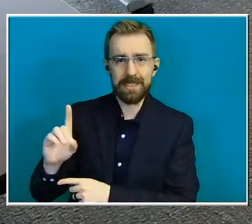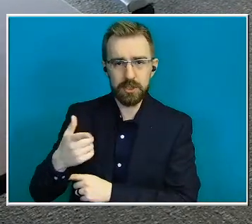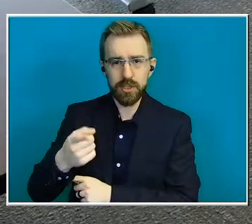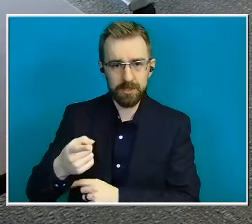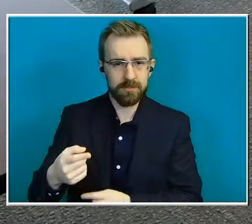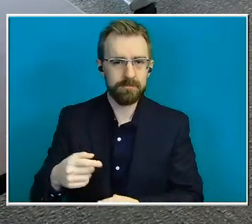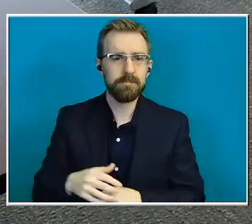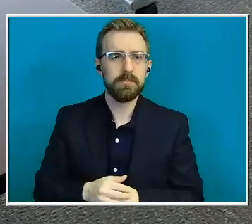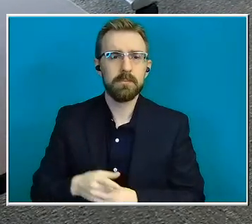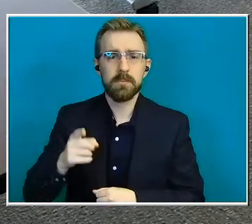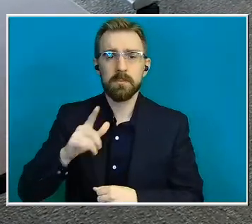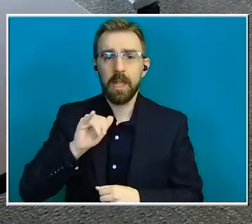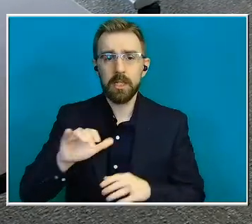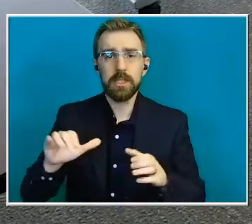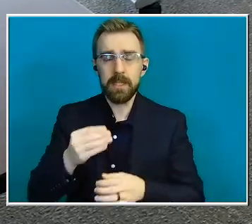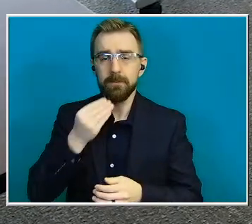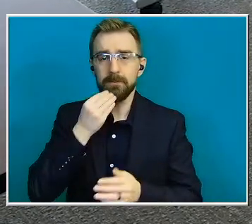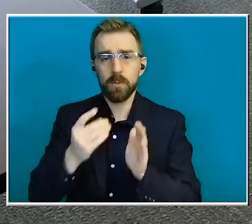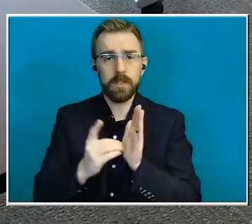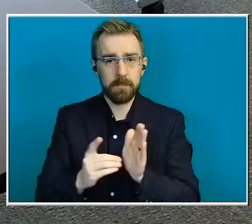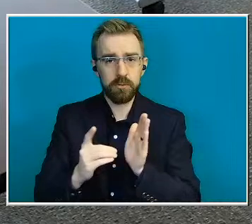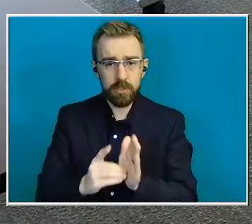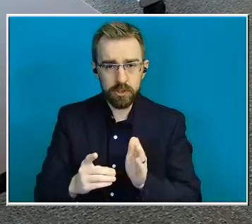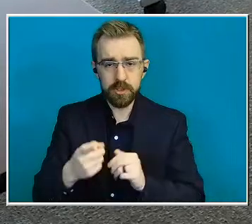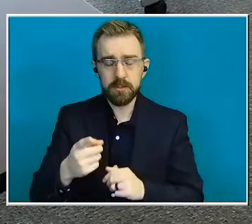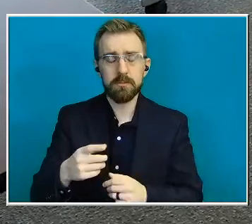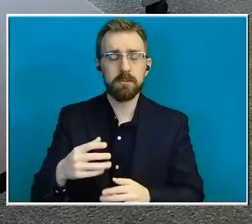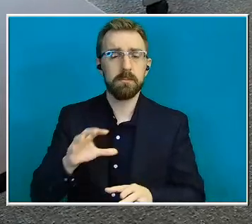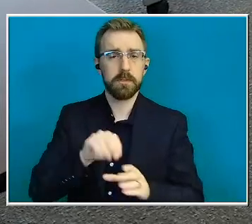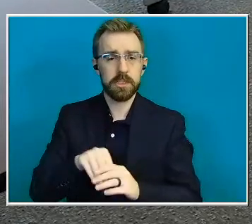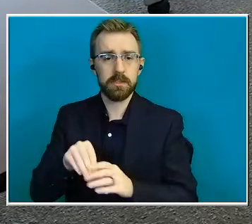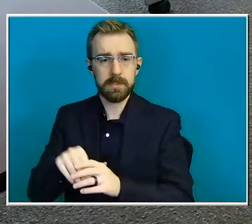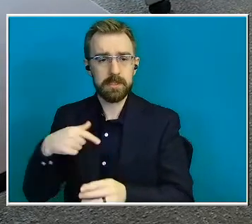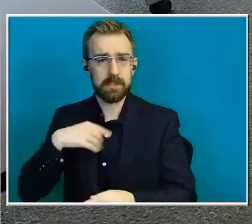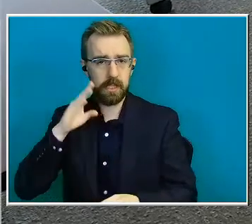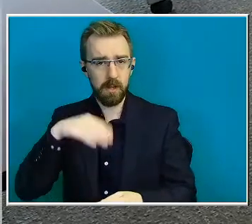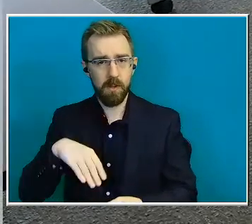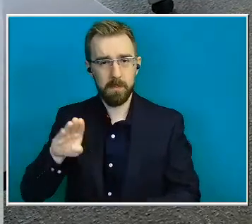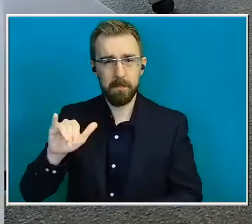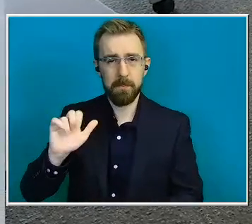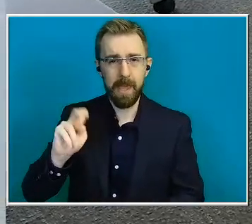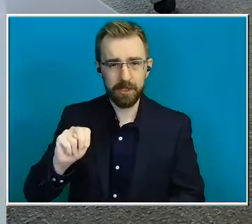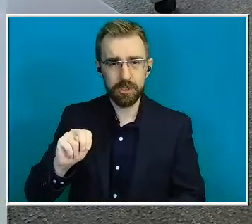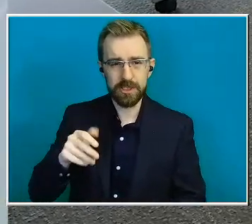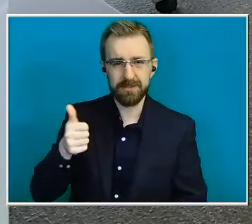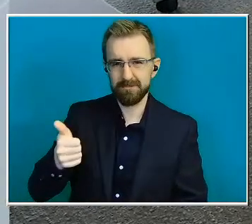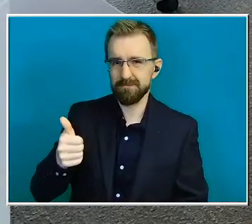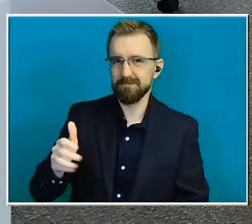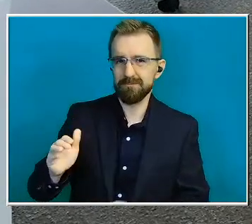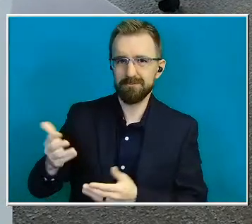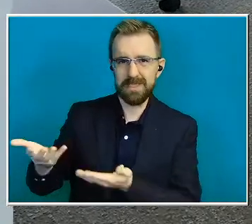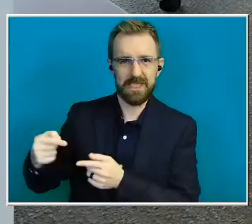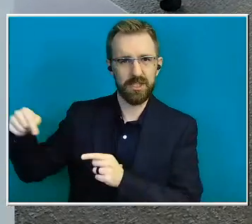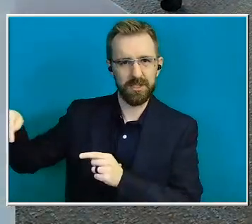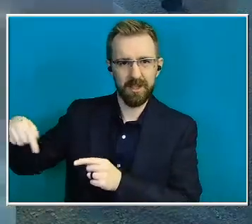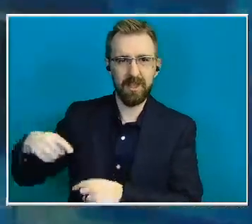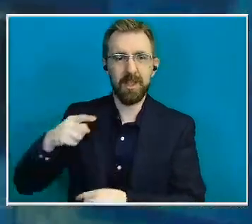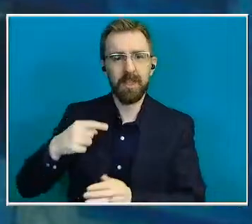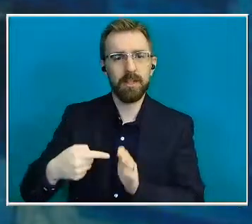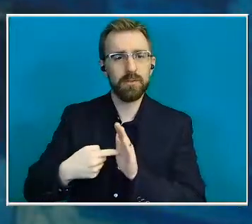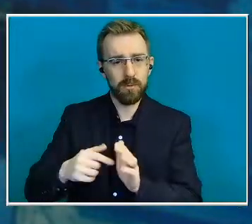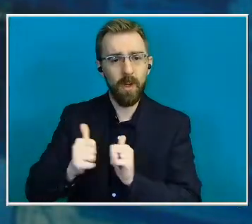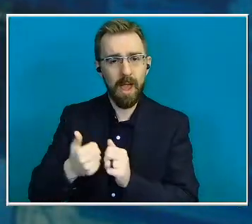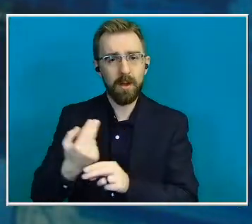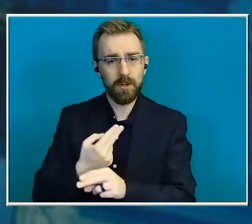food demonstrations, and the participants, I know Bastian liked that, showing them how to use fresh fruits and vegetables in